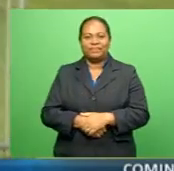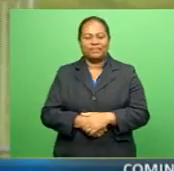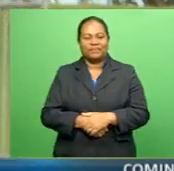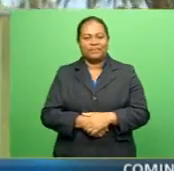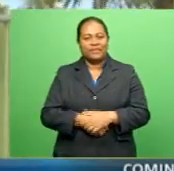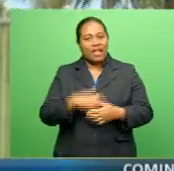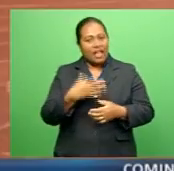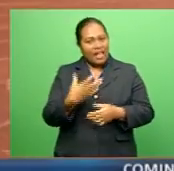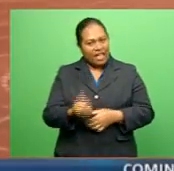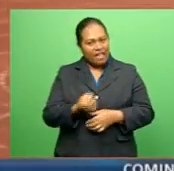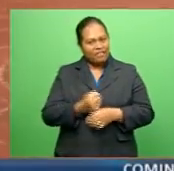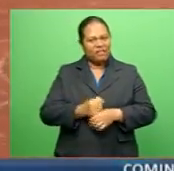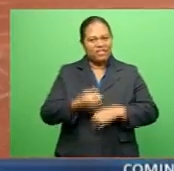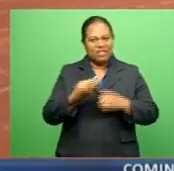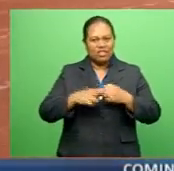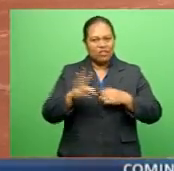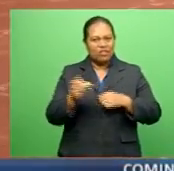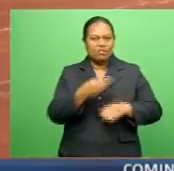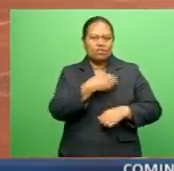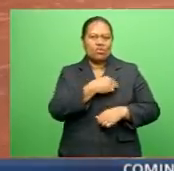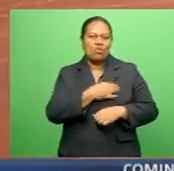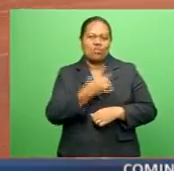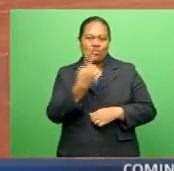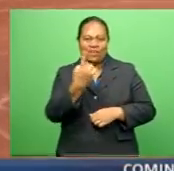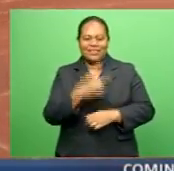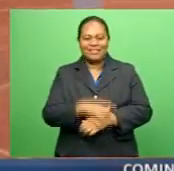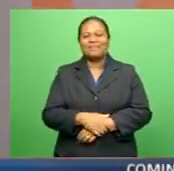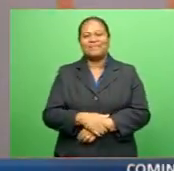We have the latest from the Superzone 1